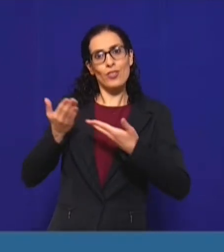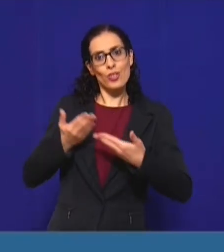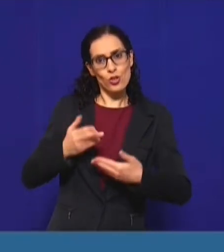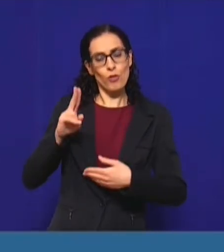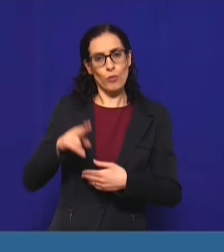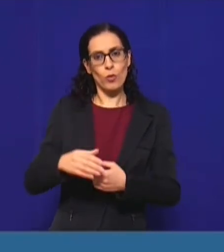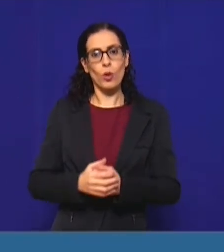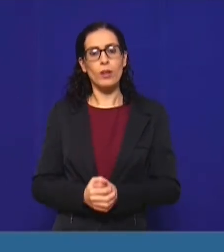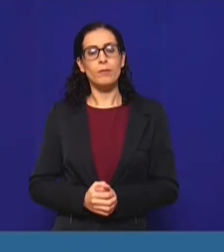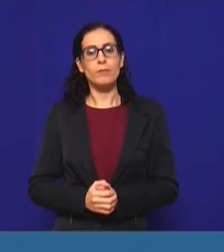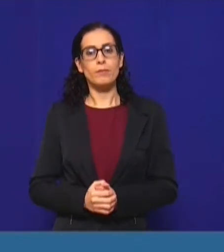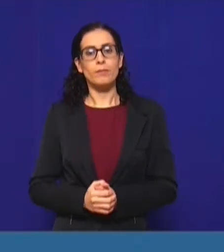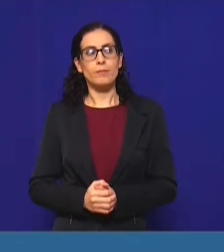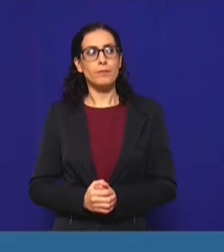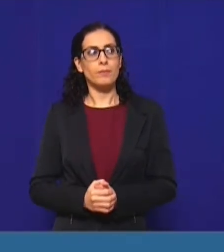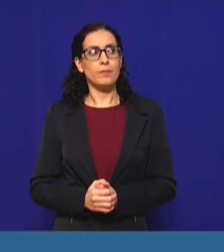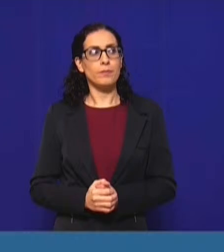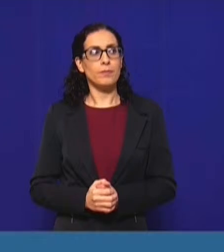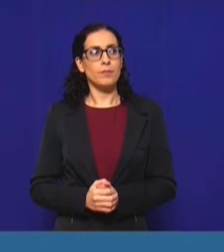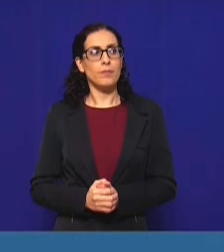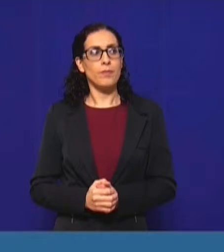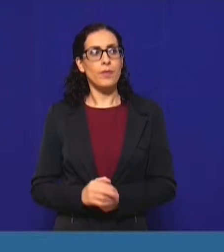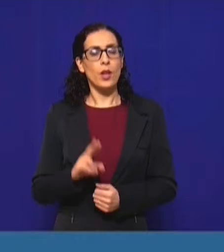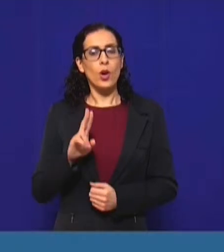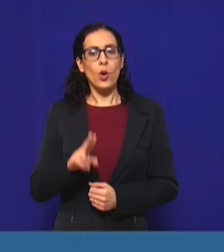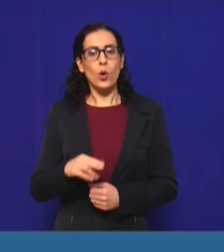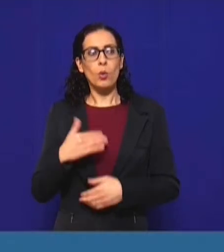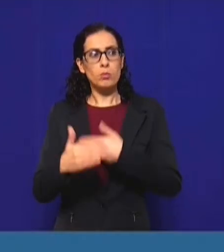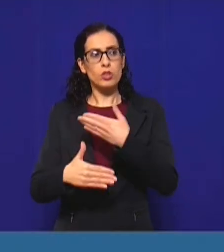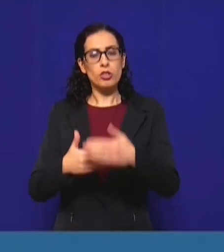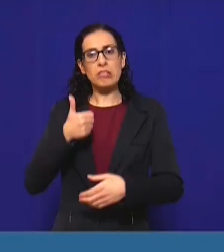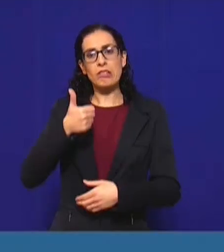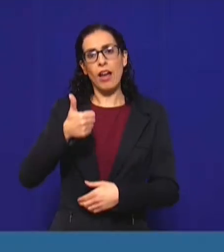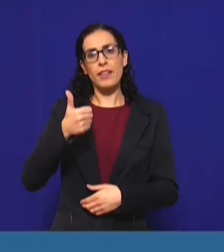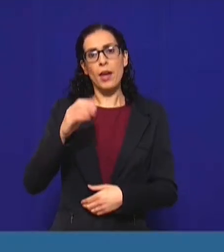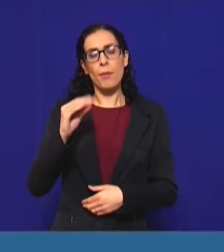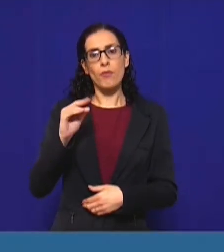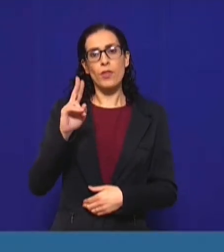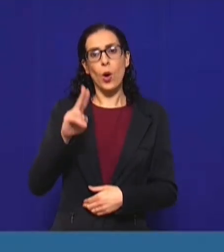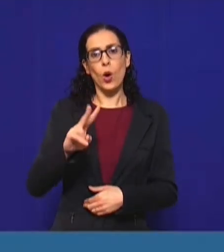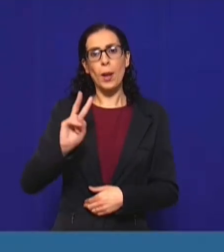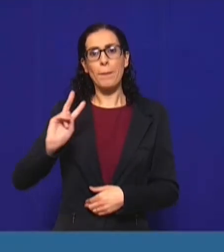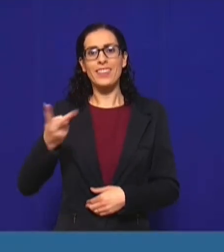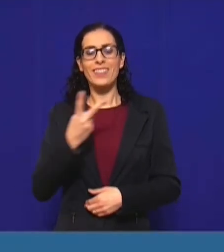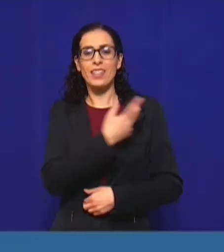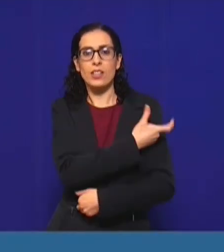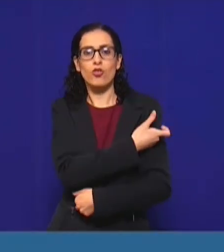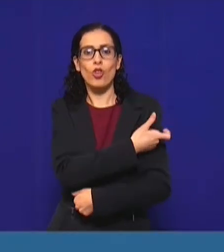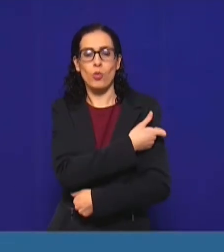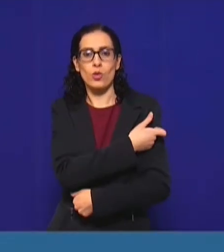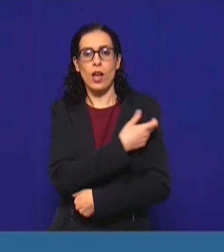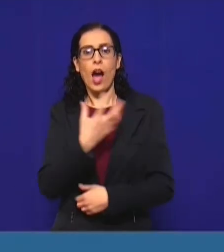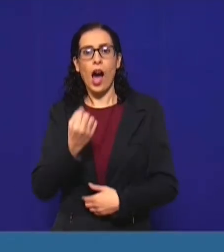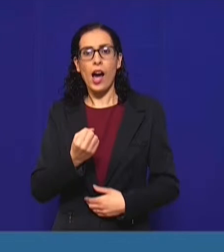Malta. U għaddejjin ukoll tajjeb ħafna bit-tieni doża infatti sa issa għandna